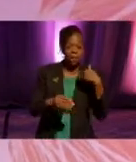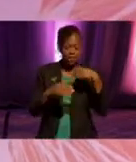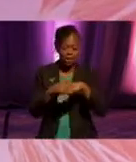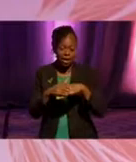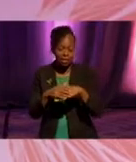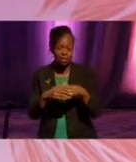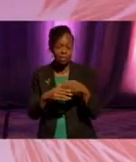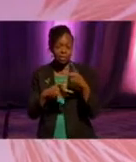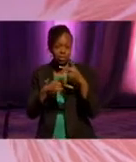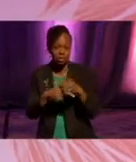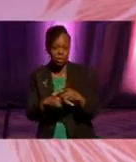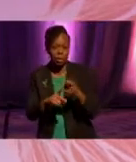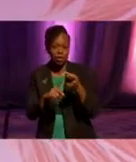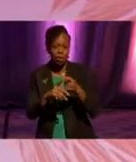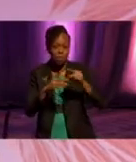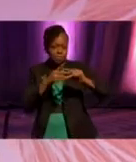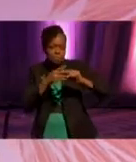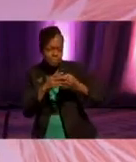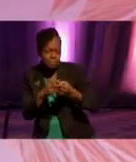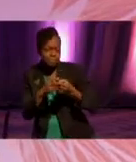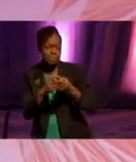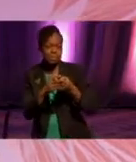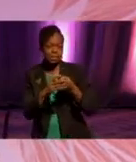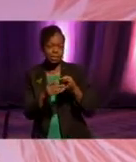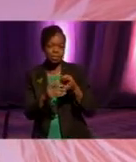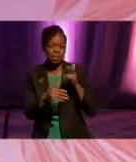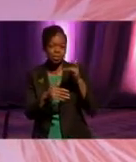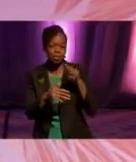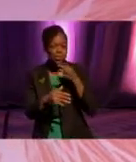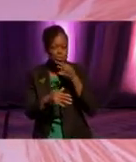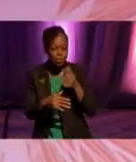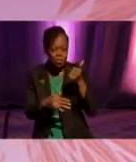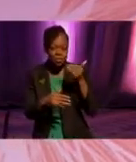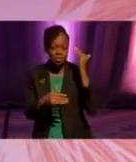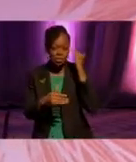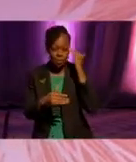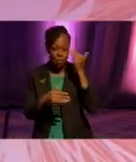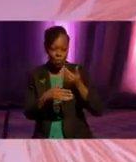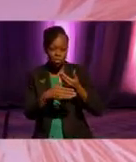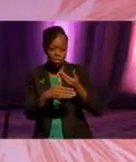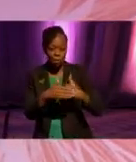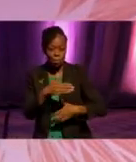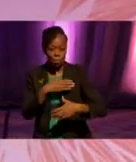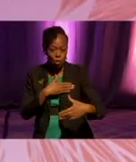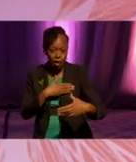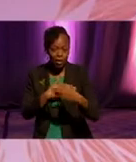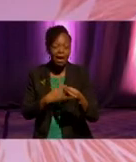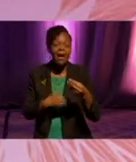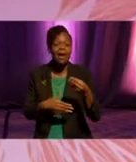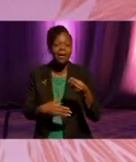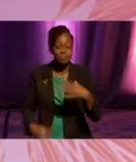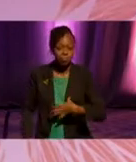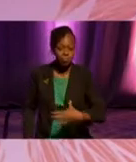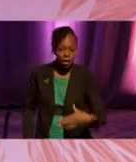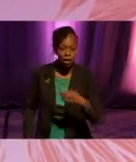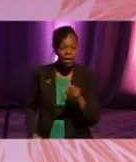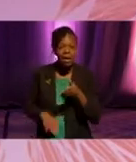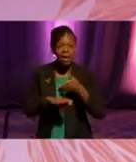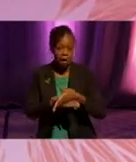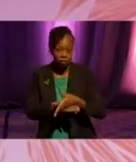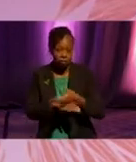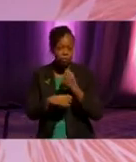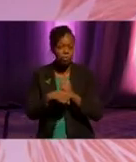from the earliest point in their pregnancy and after their pregnancies, to make sure that we can